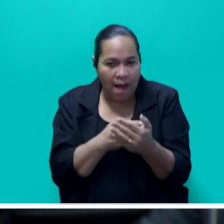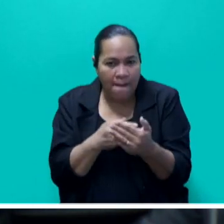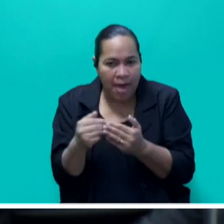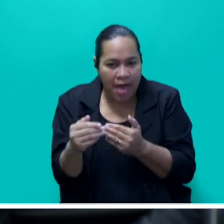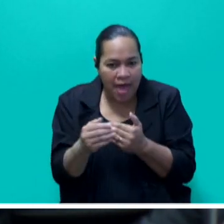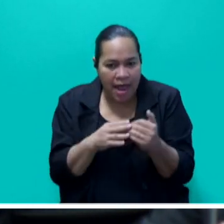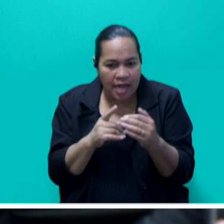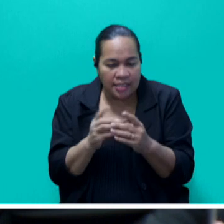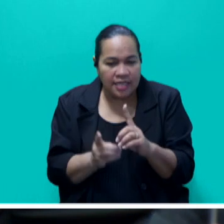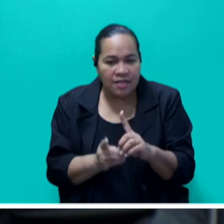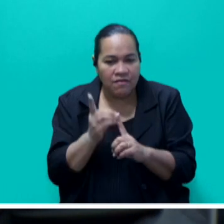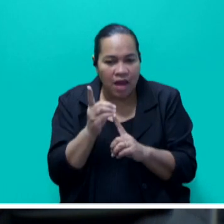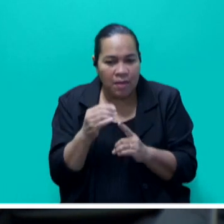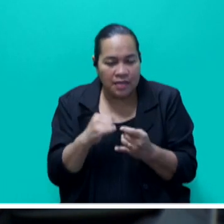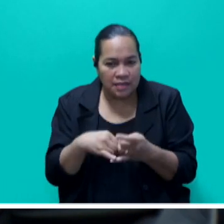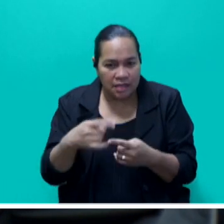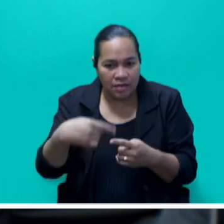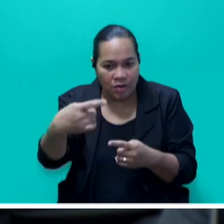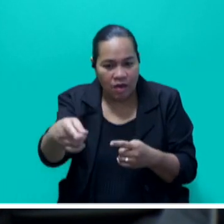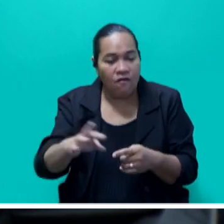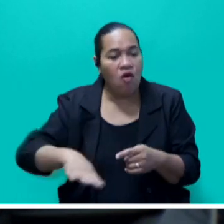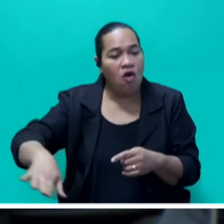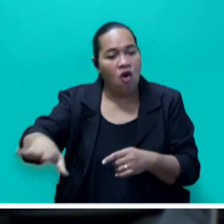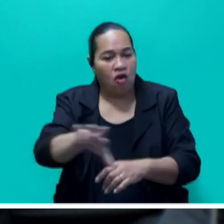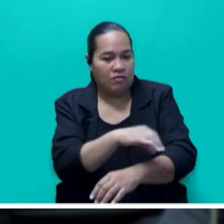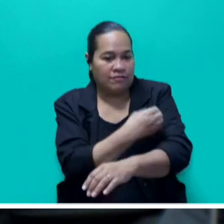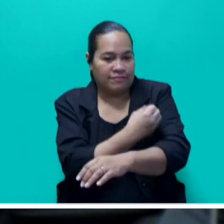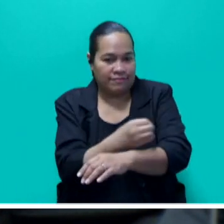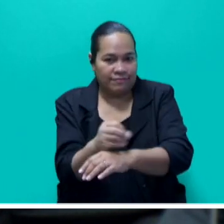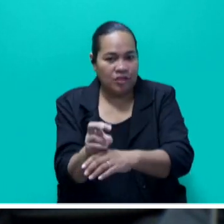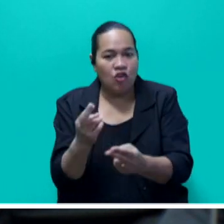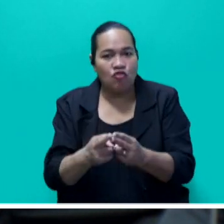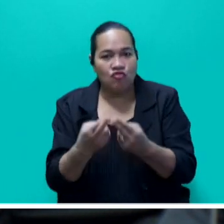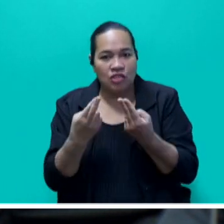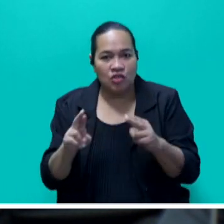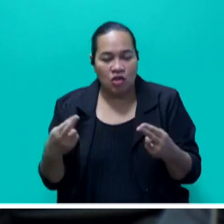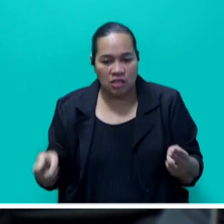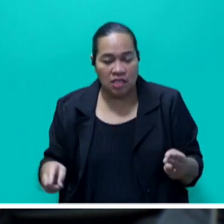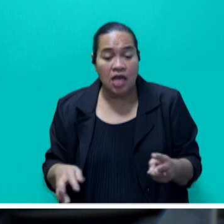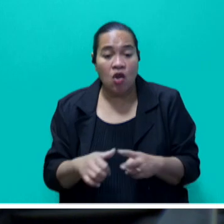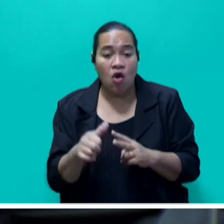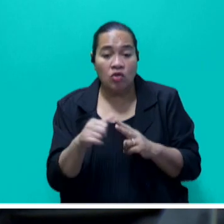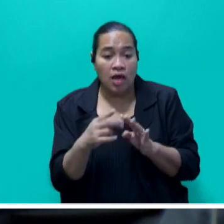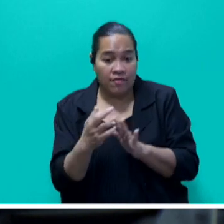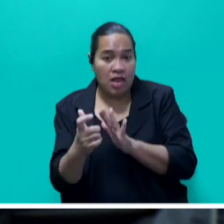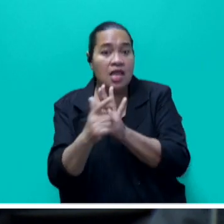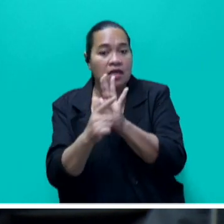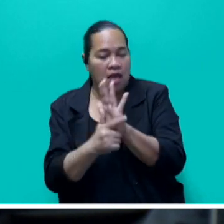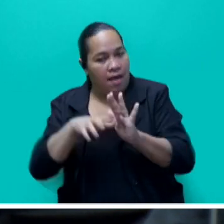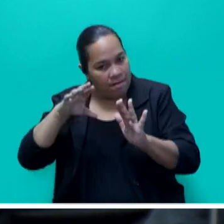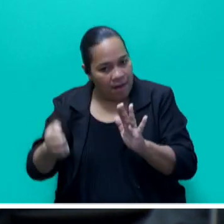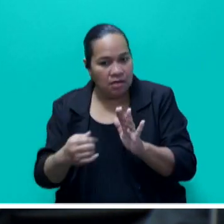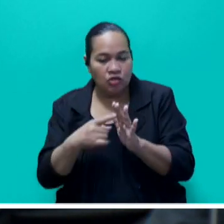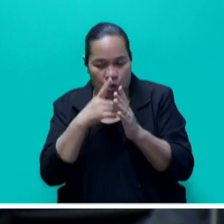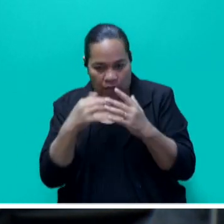and develop the long-term sustainable use of all fisheries resources, and as such has the legal provisions to address